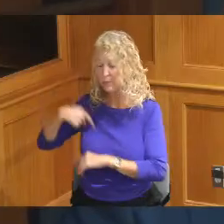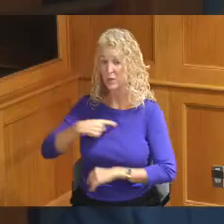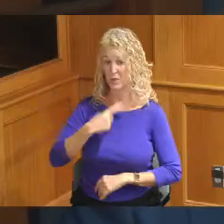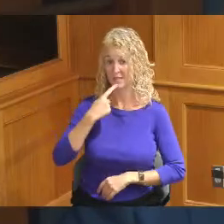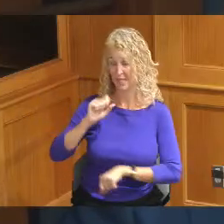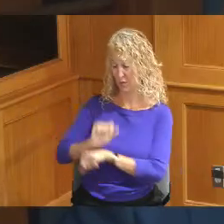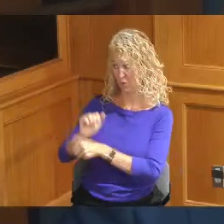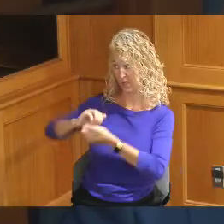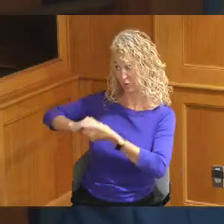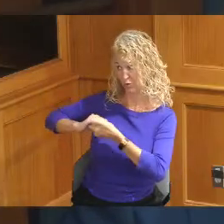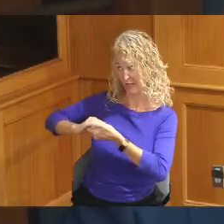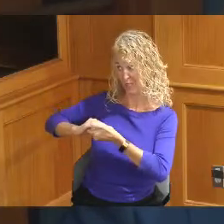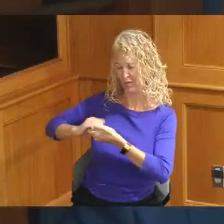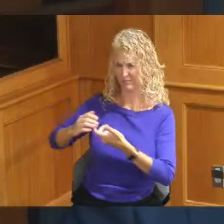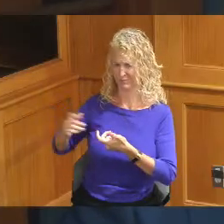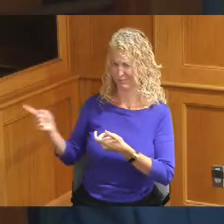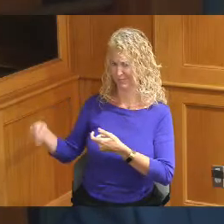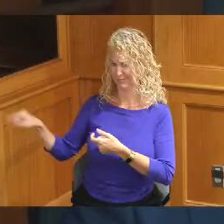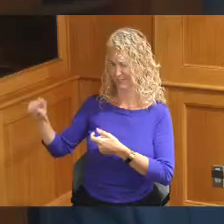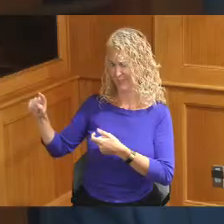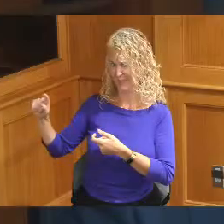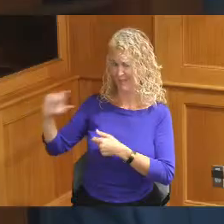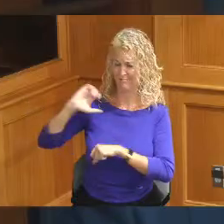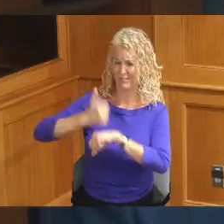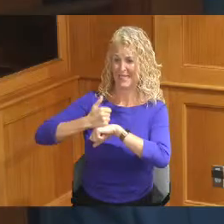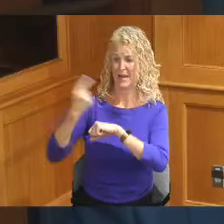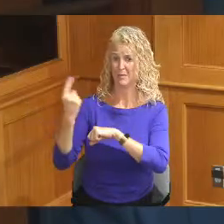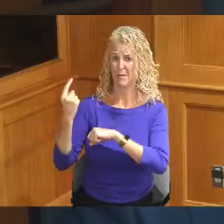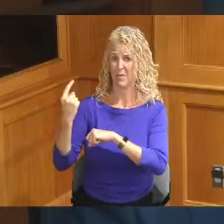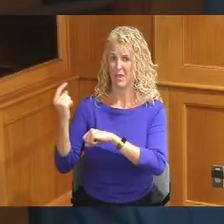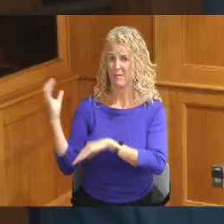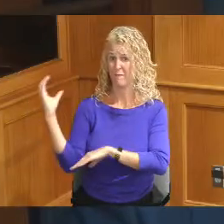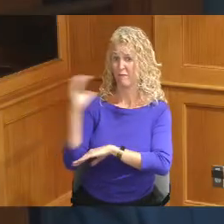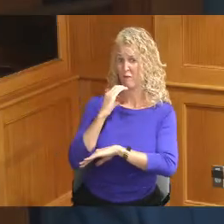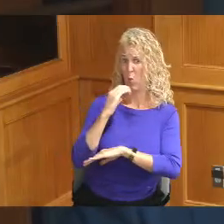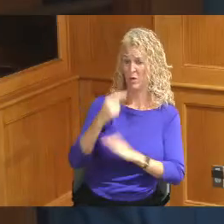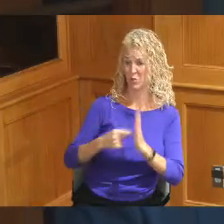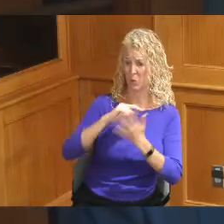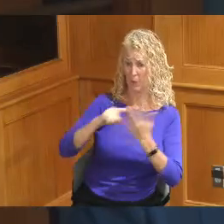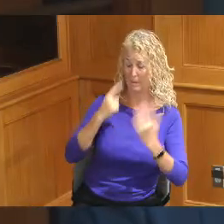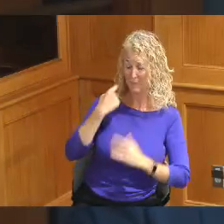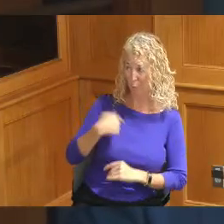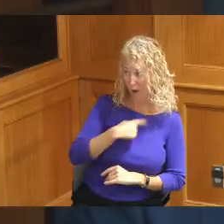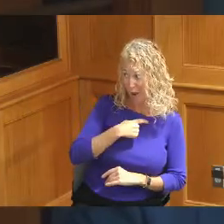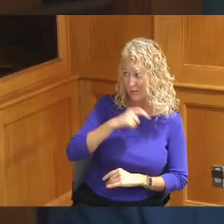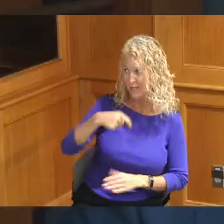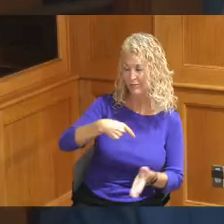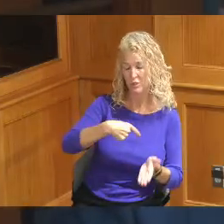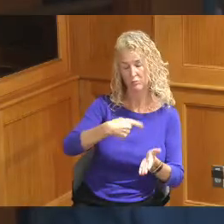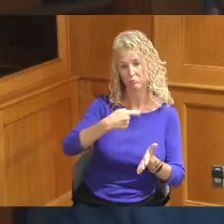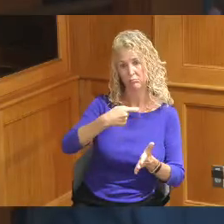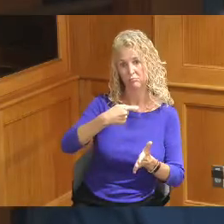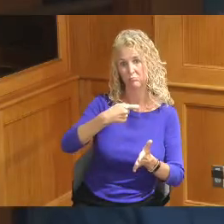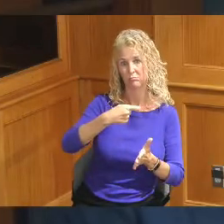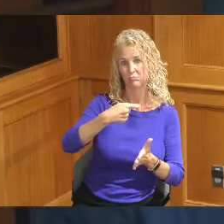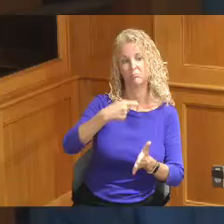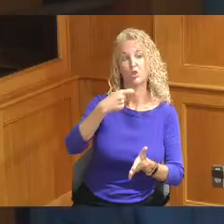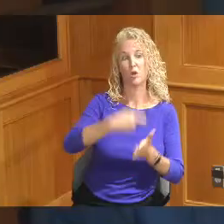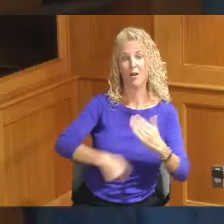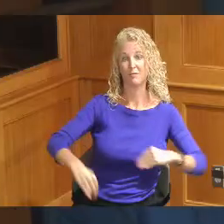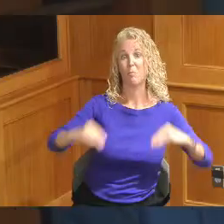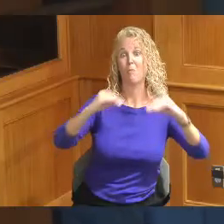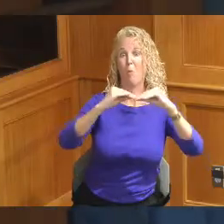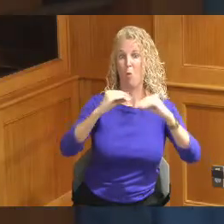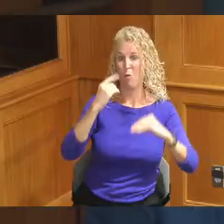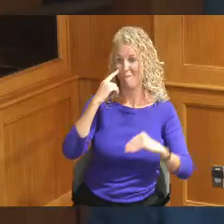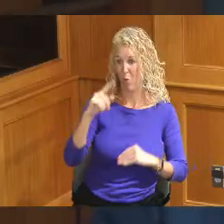working together, I wouldn't want them to put something on us that creates more cost to the taxpayers. And so today,